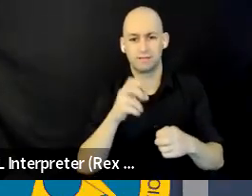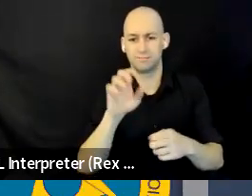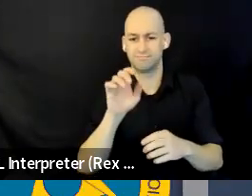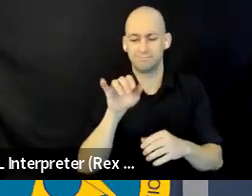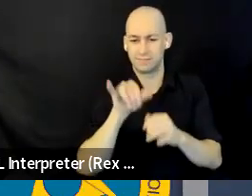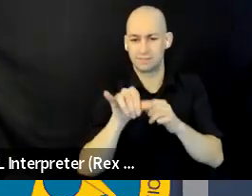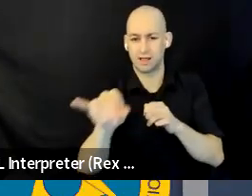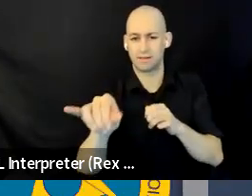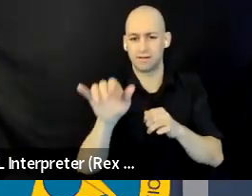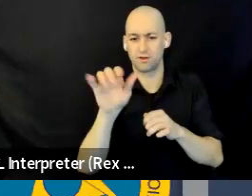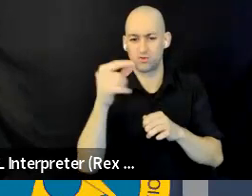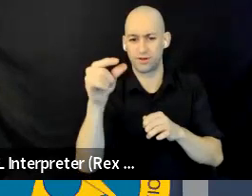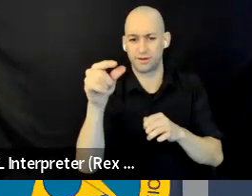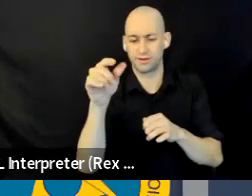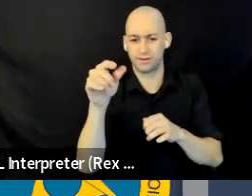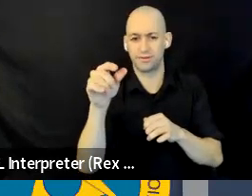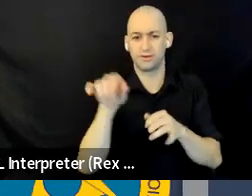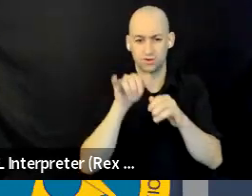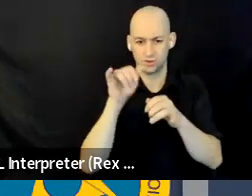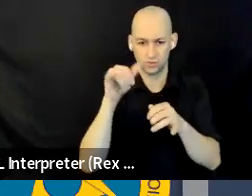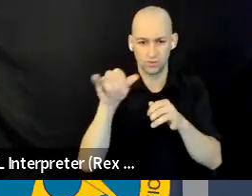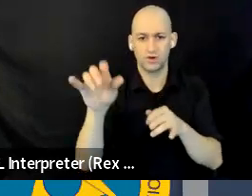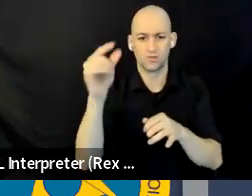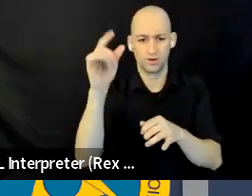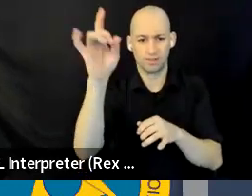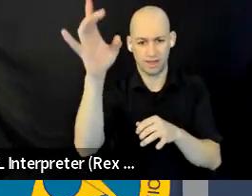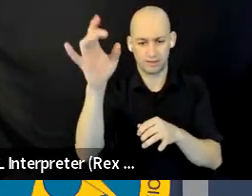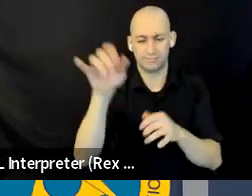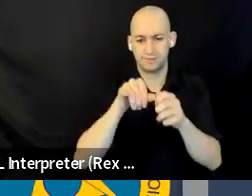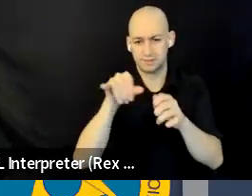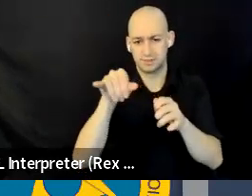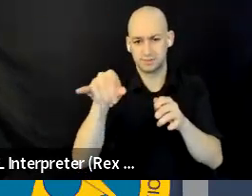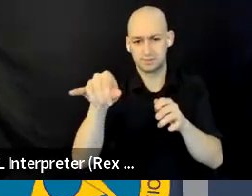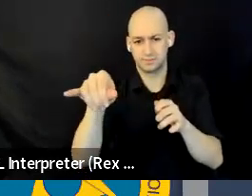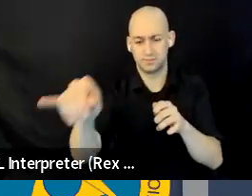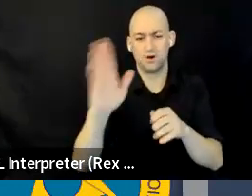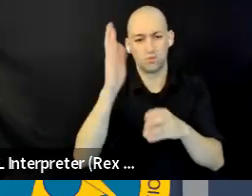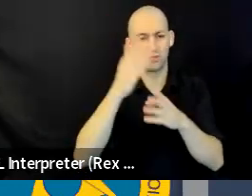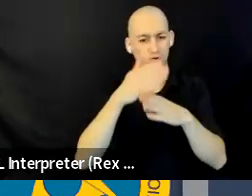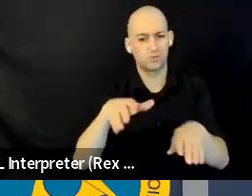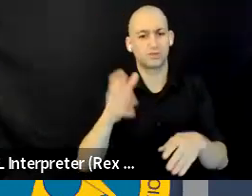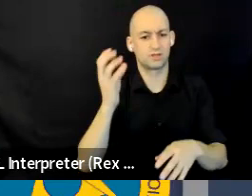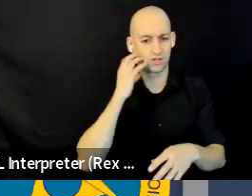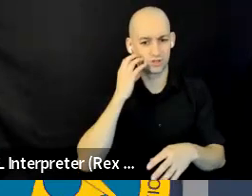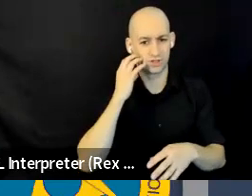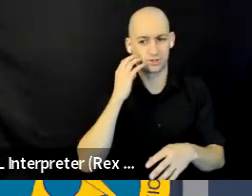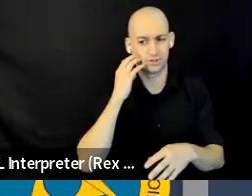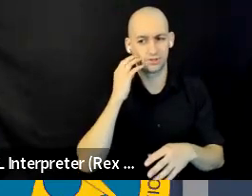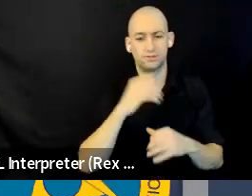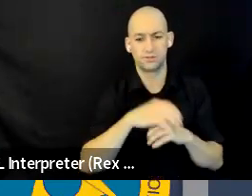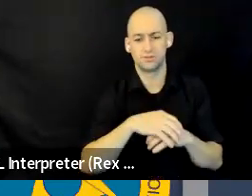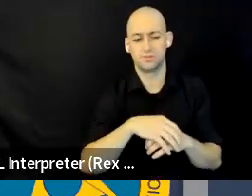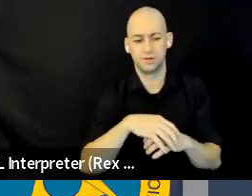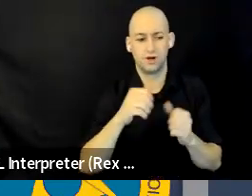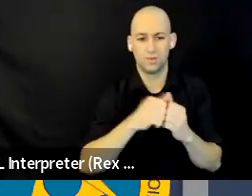to reduce congestion, reduce GHG emissions, and improve throughput on US 50. On behalf of the